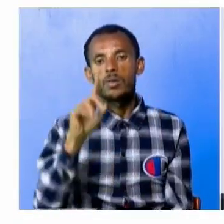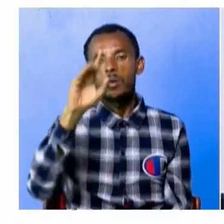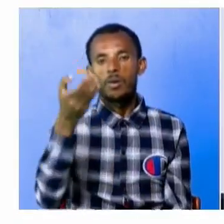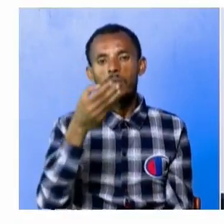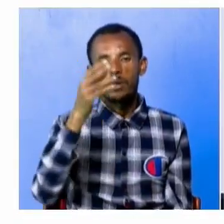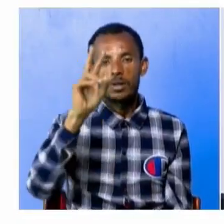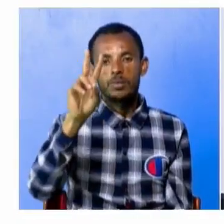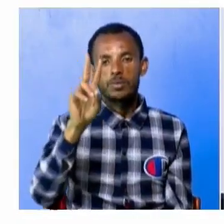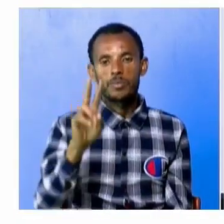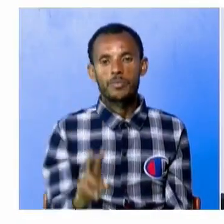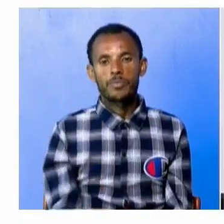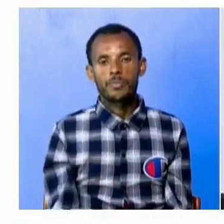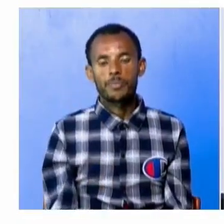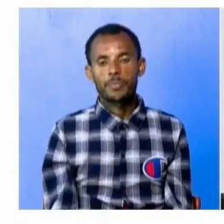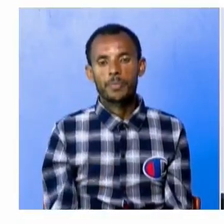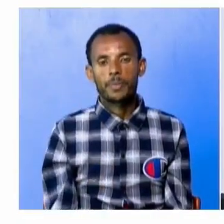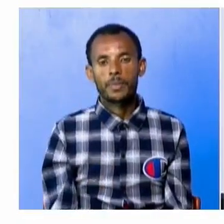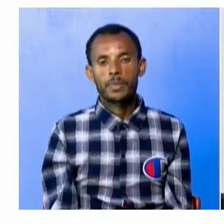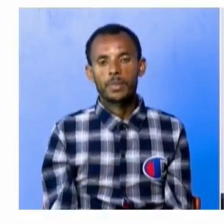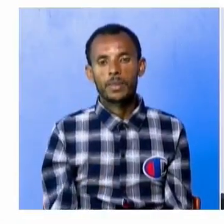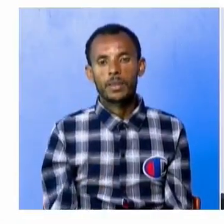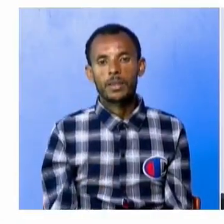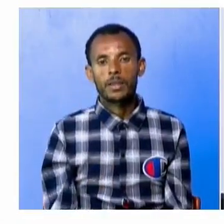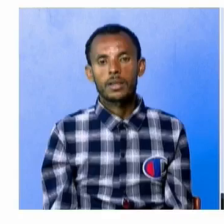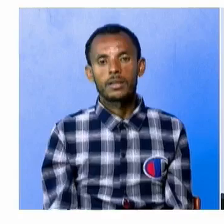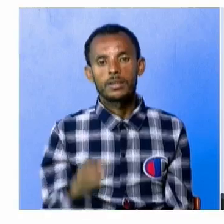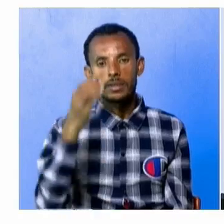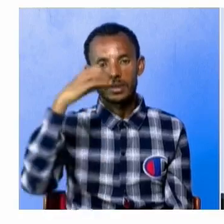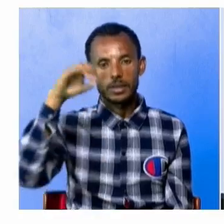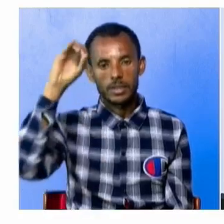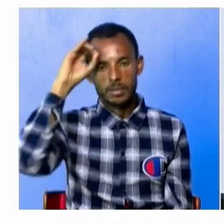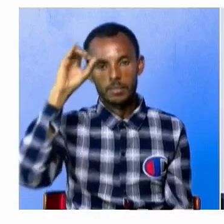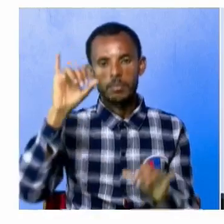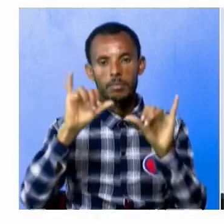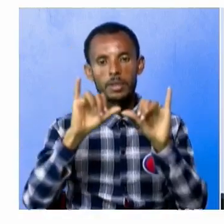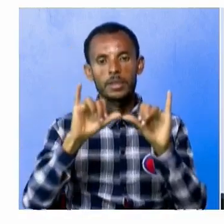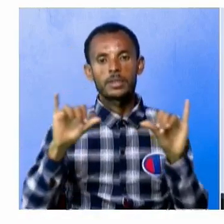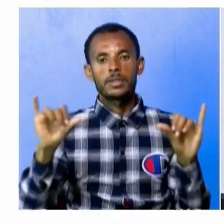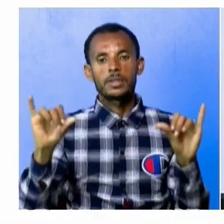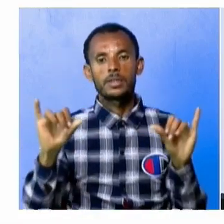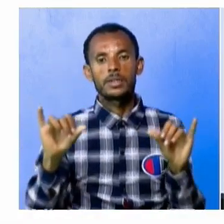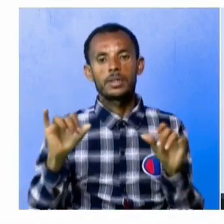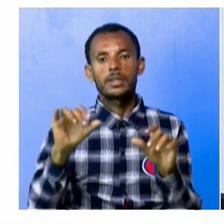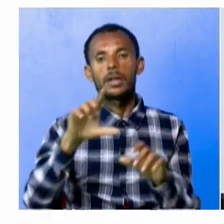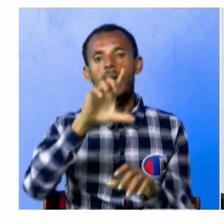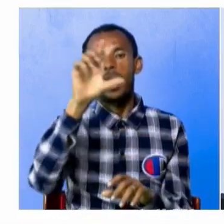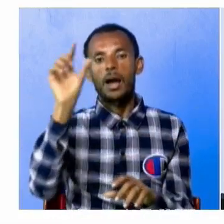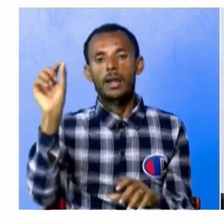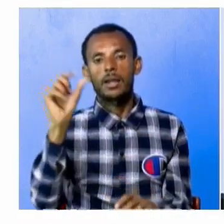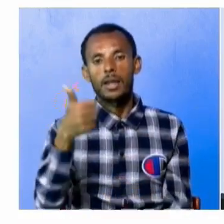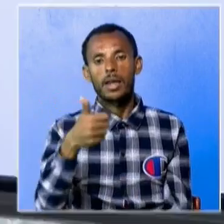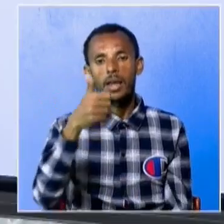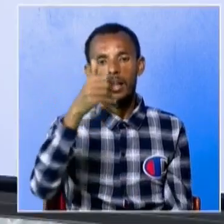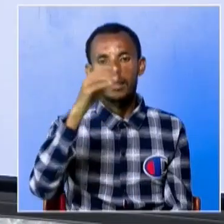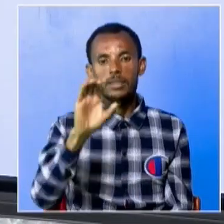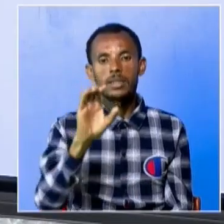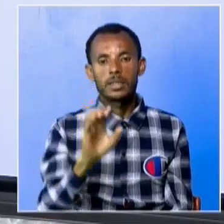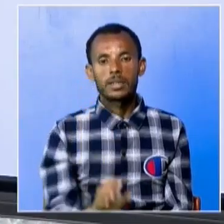half of the degree measure of arc AC,